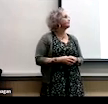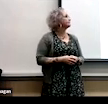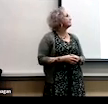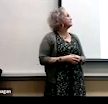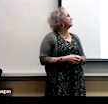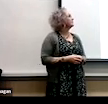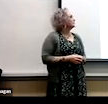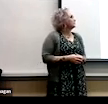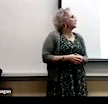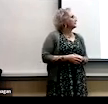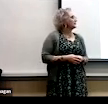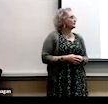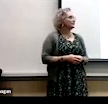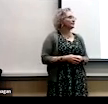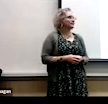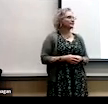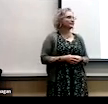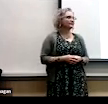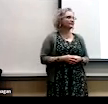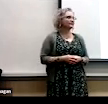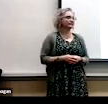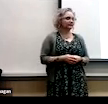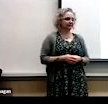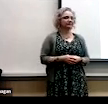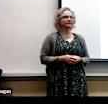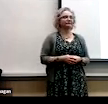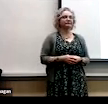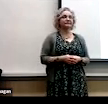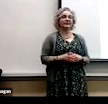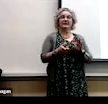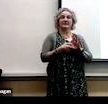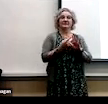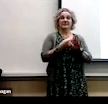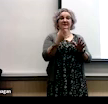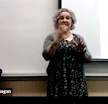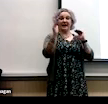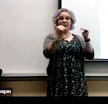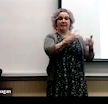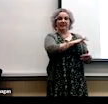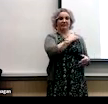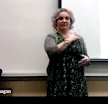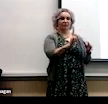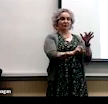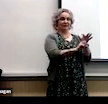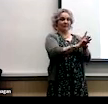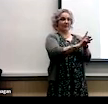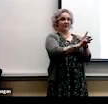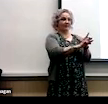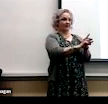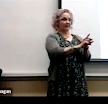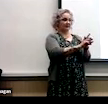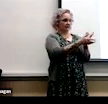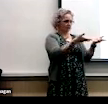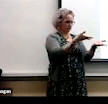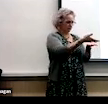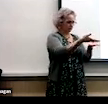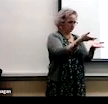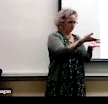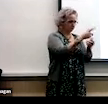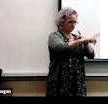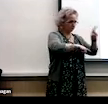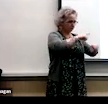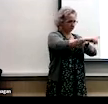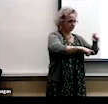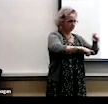lot about how they show up to their adult appointment, it lasts 10 minutes, they don't know what got said, and nobody talked to them directly. They might not talk to the